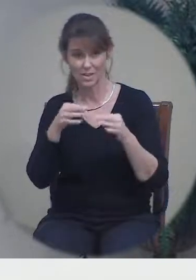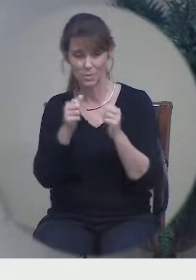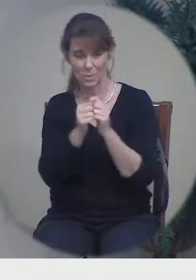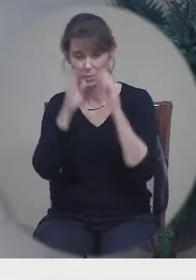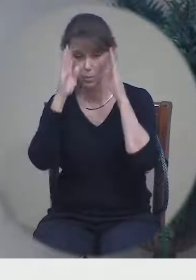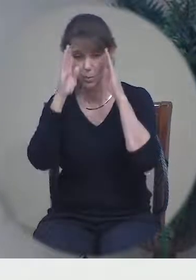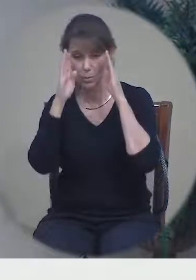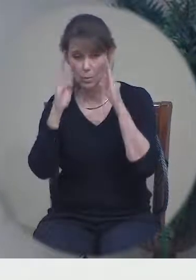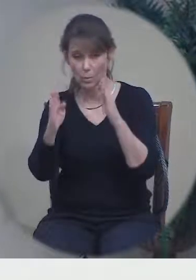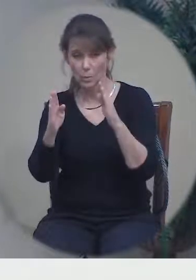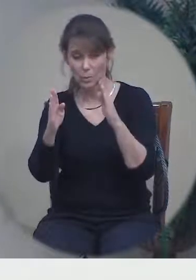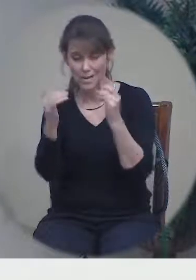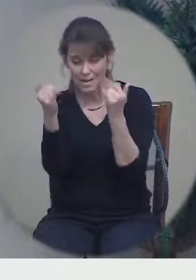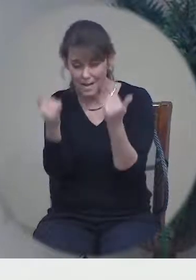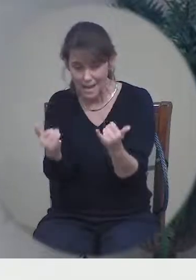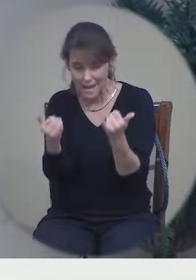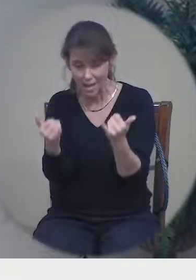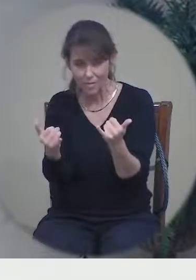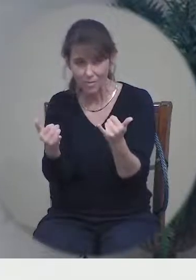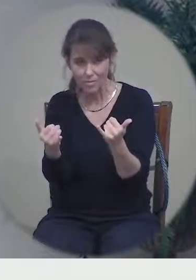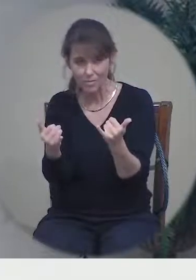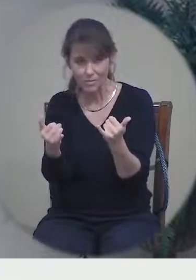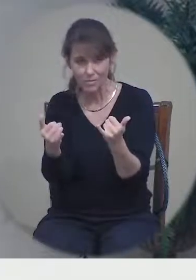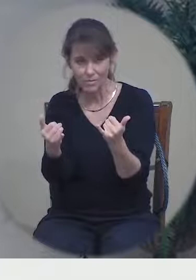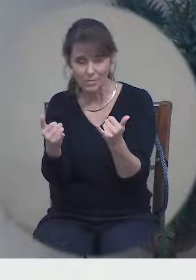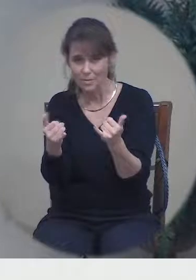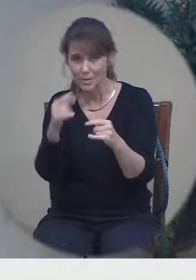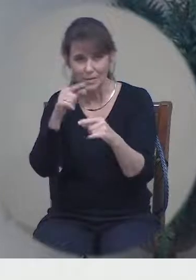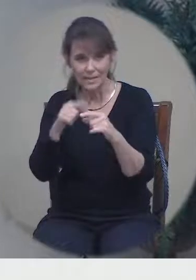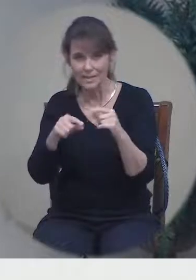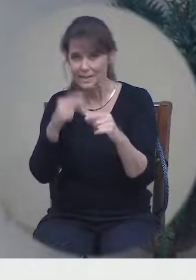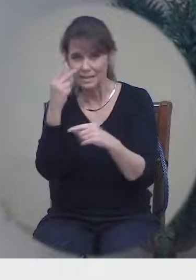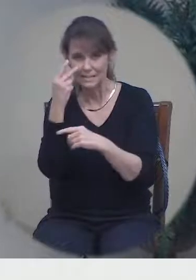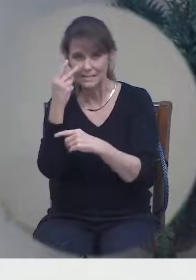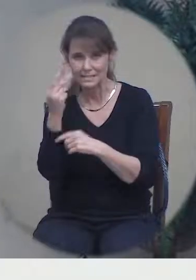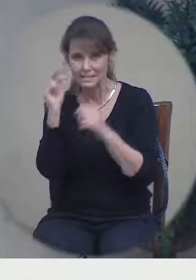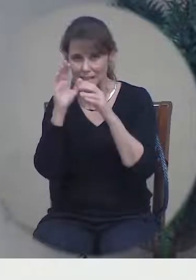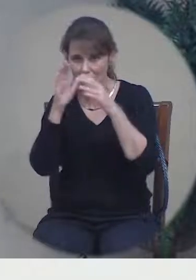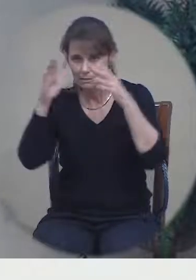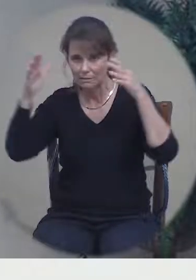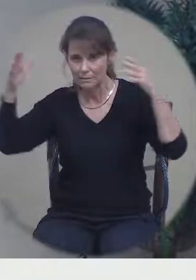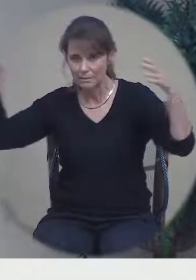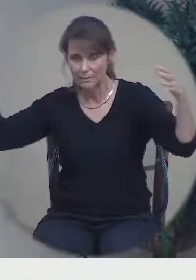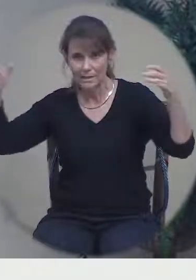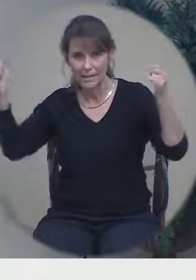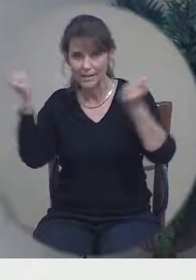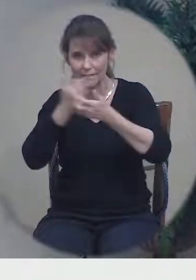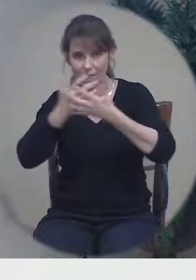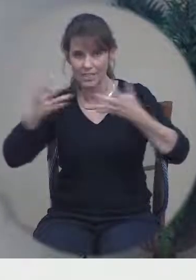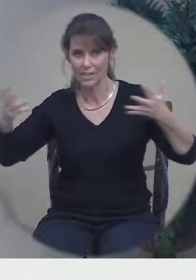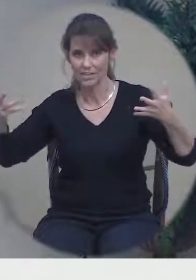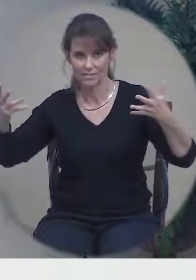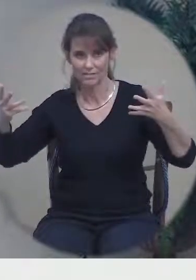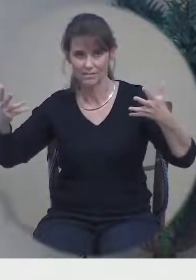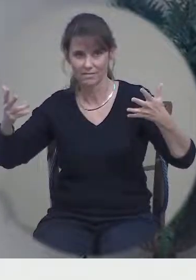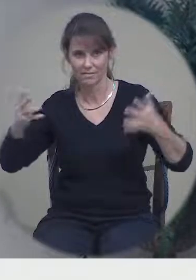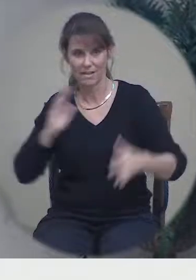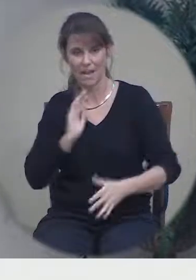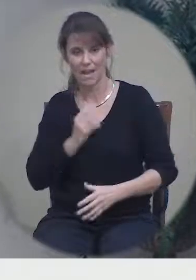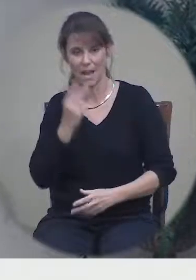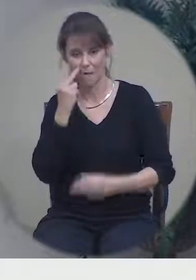what's right now. Even by the end of his life, he may have reflected back on that and thought, no, you